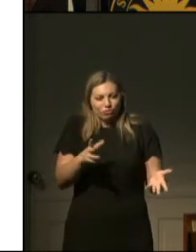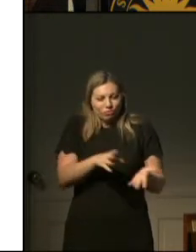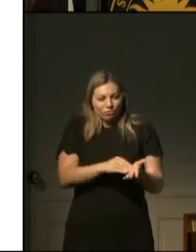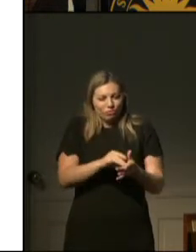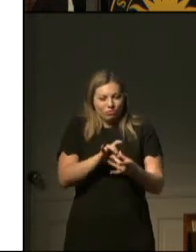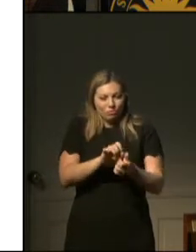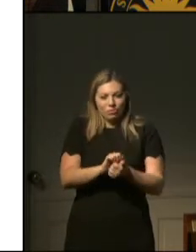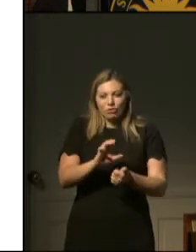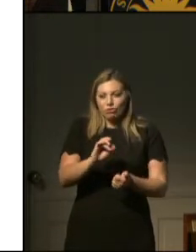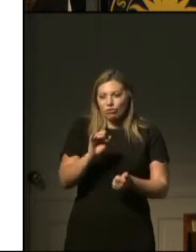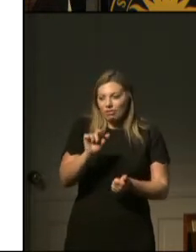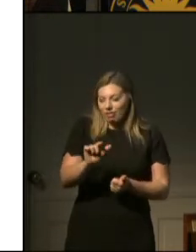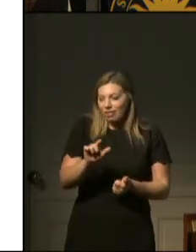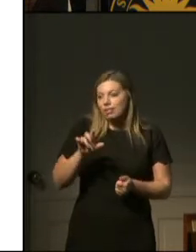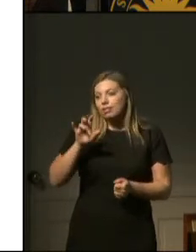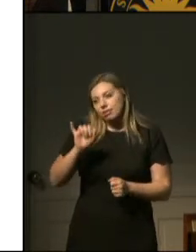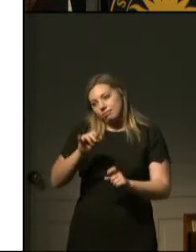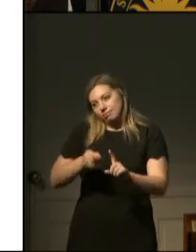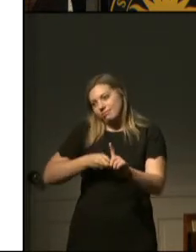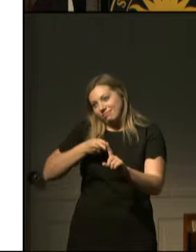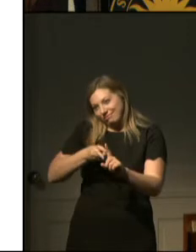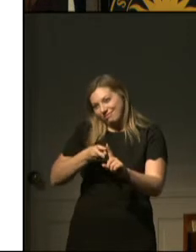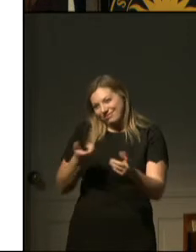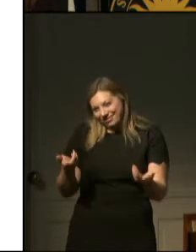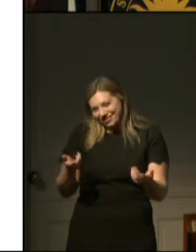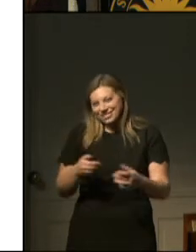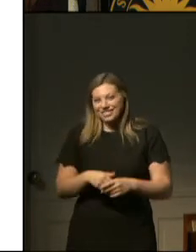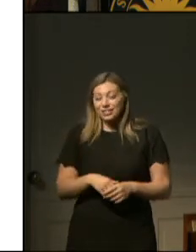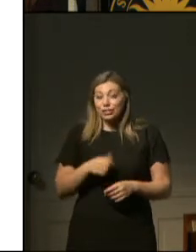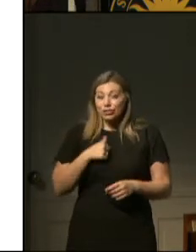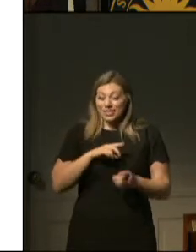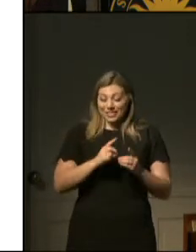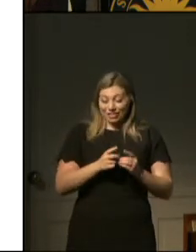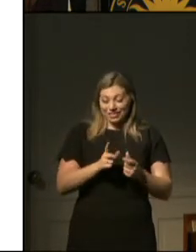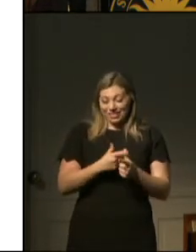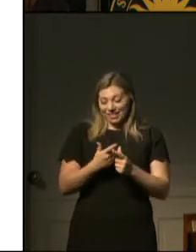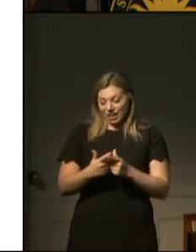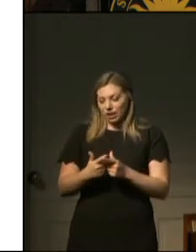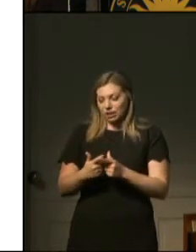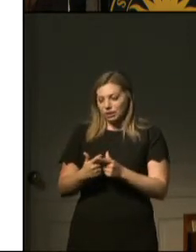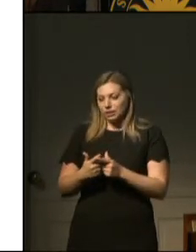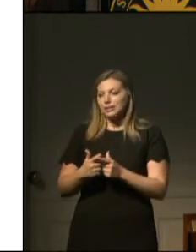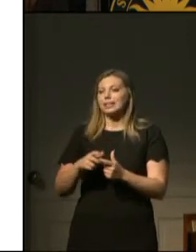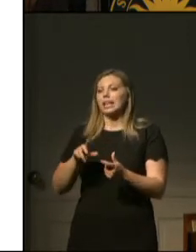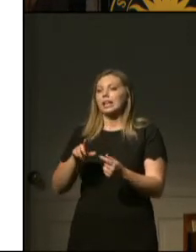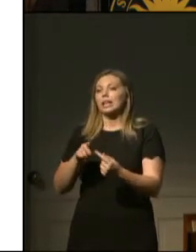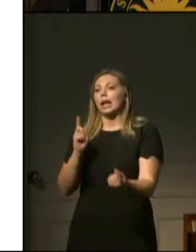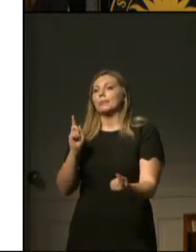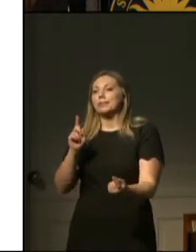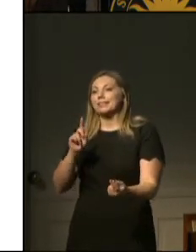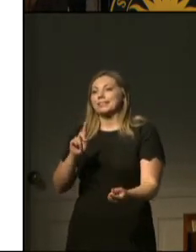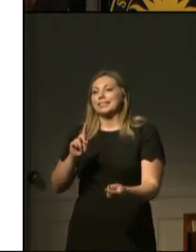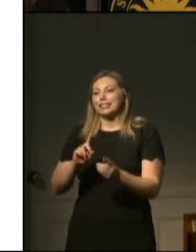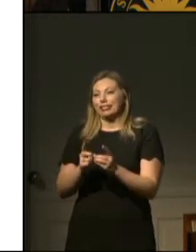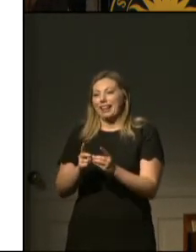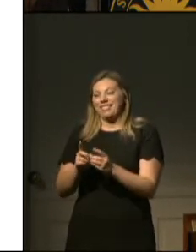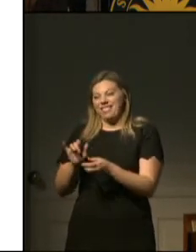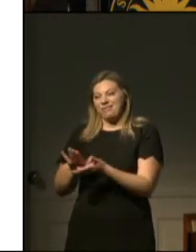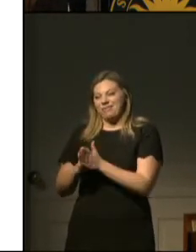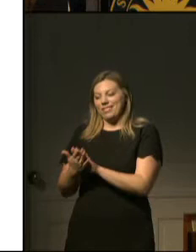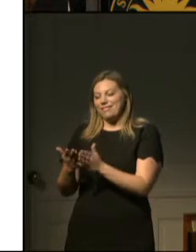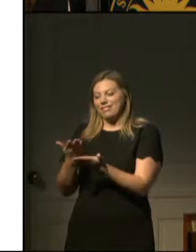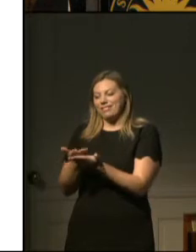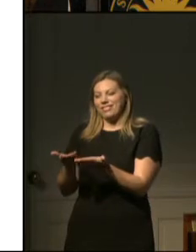corals. So that's kind of what we're getting at, is kind of we digitize and then we undigitize to have a physical thing that students can play